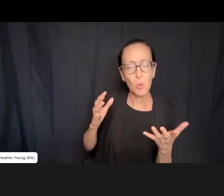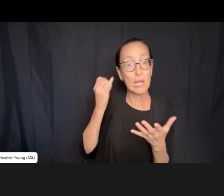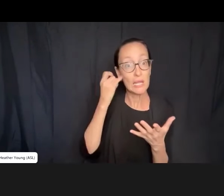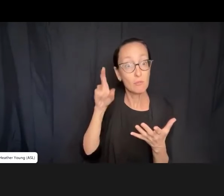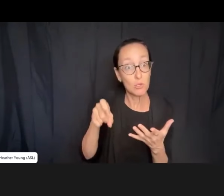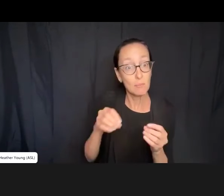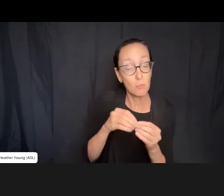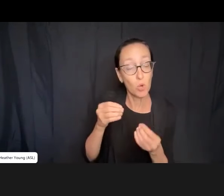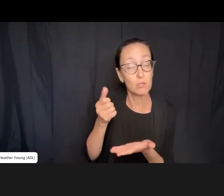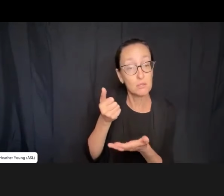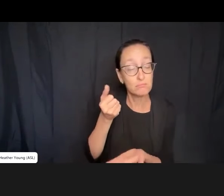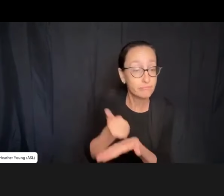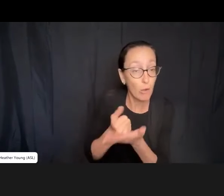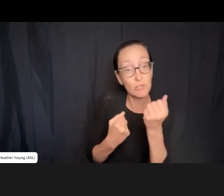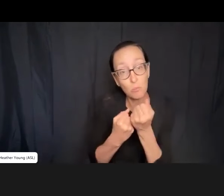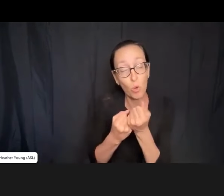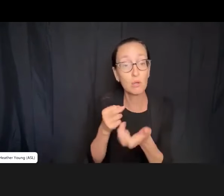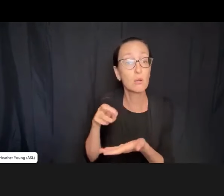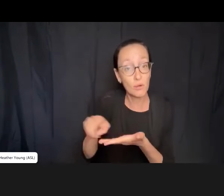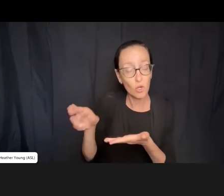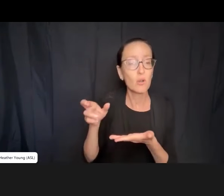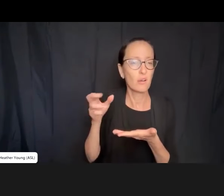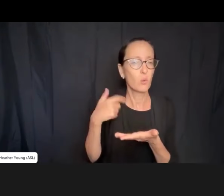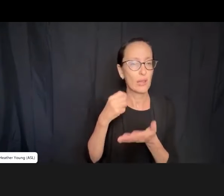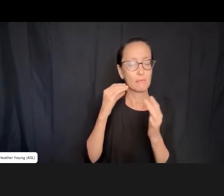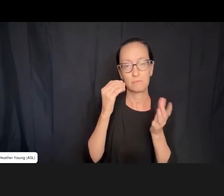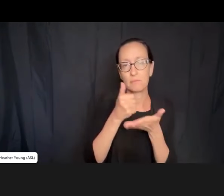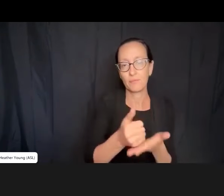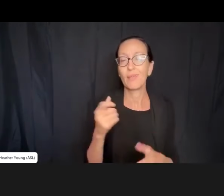very much like teaching reading, writing, and math. We say now what we're doing is we're just